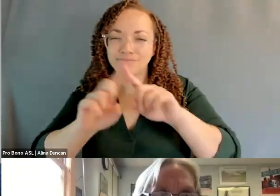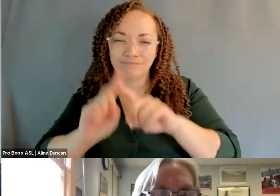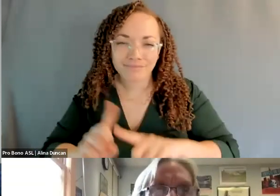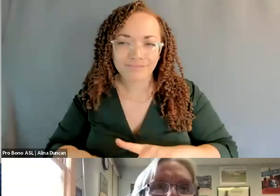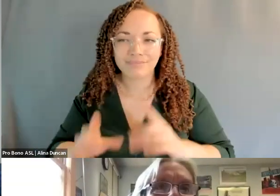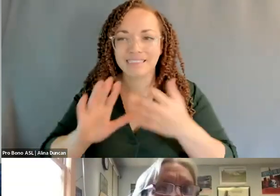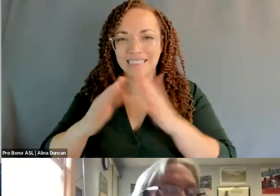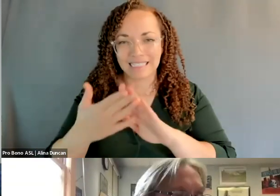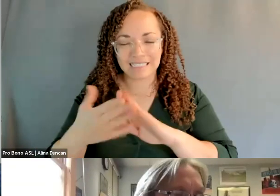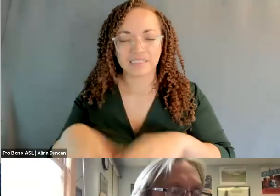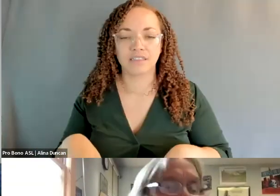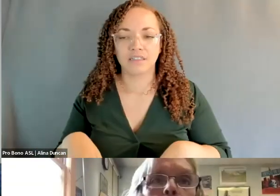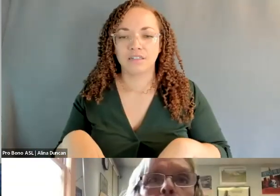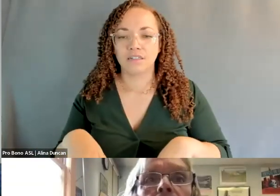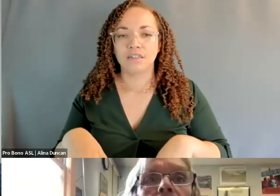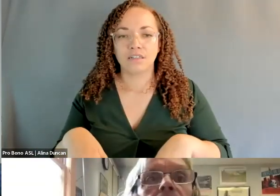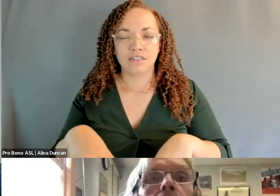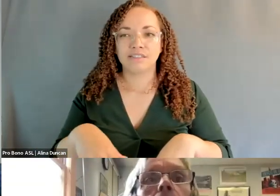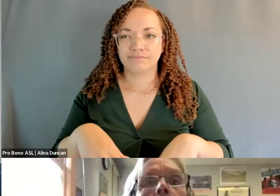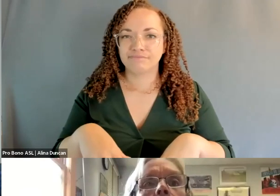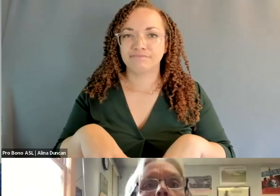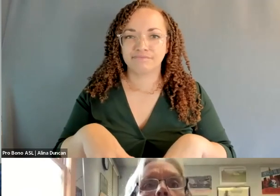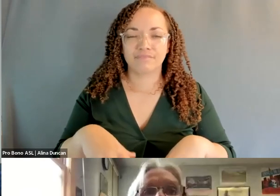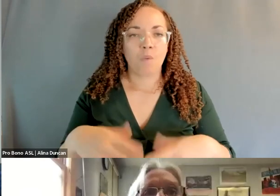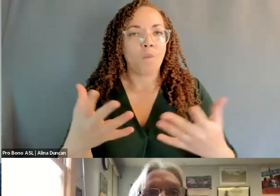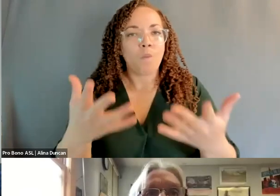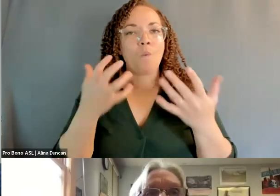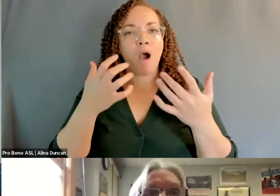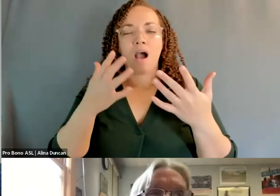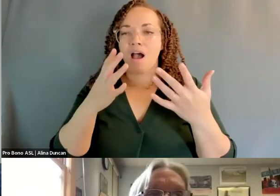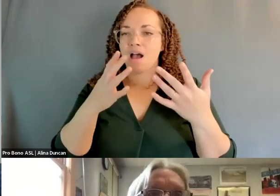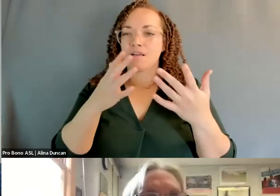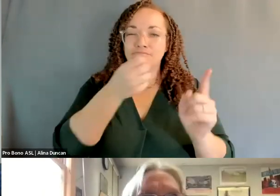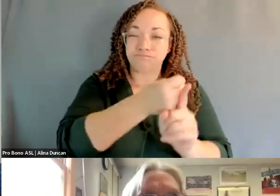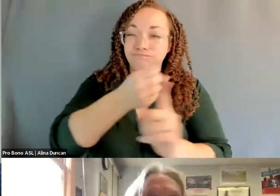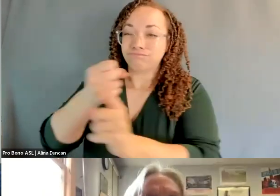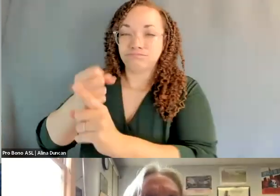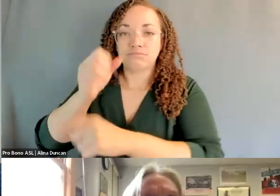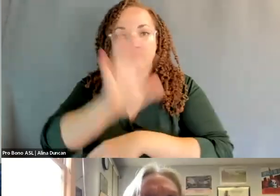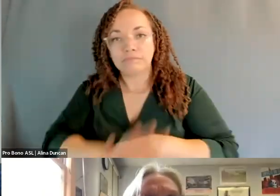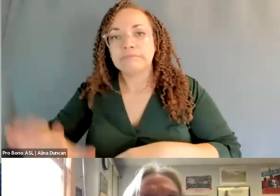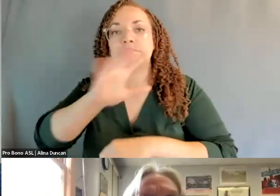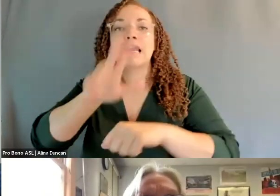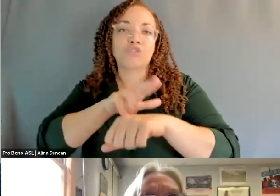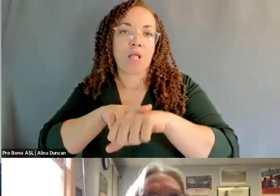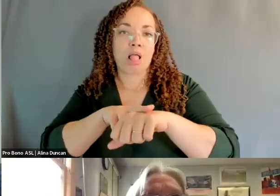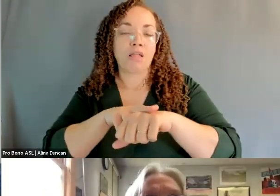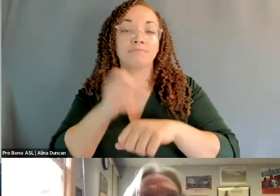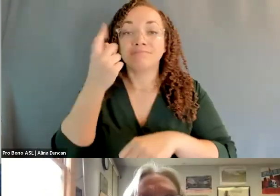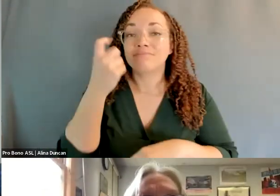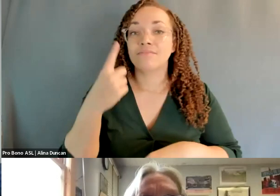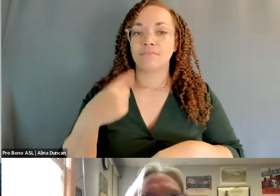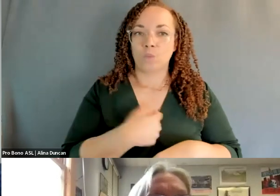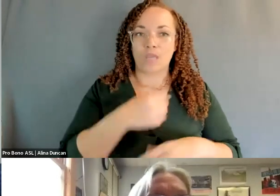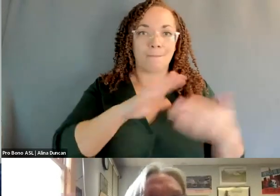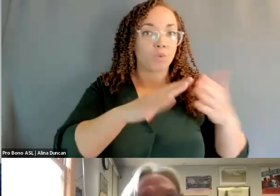we could start having a national impact. Because what we were seeing as community members coming up from